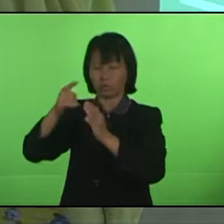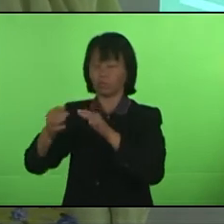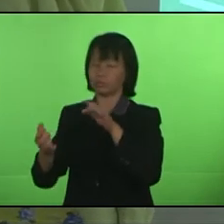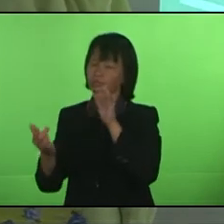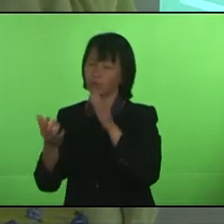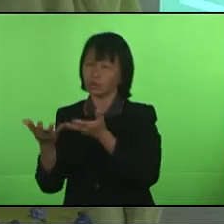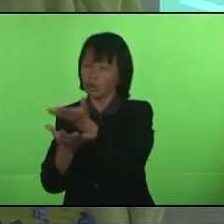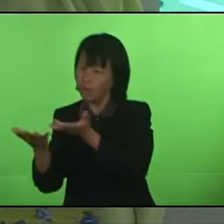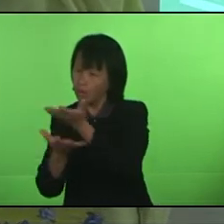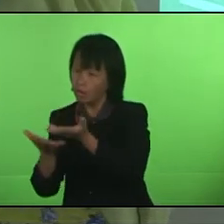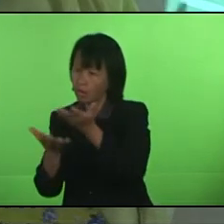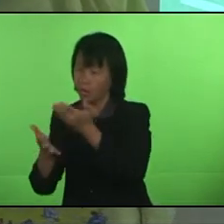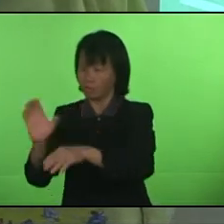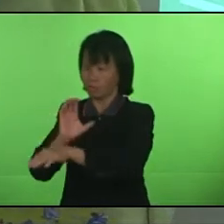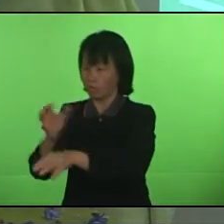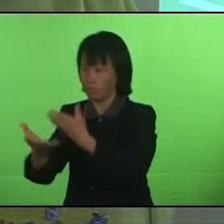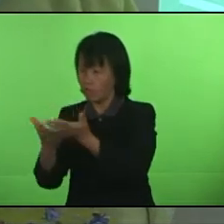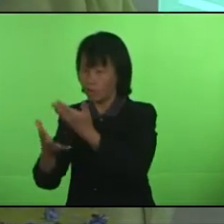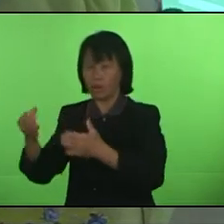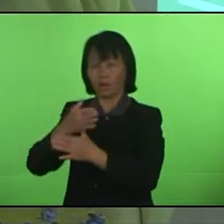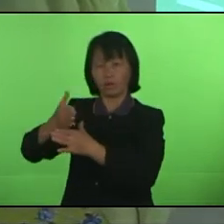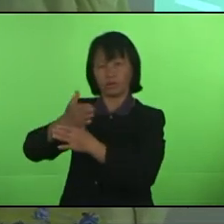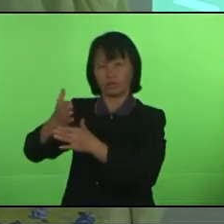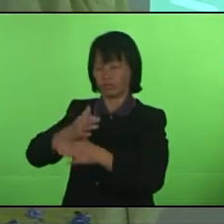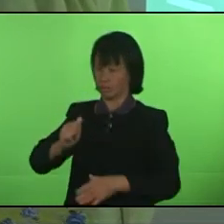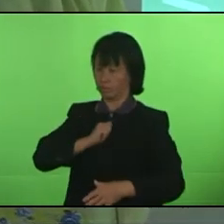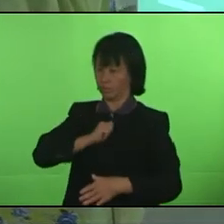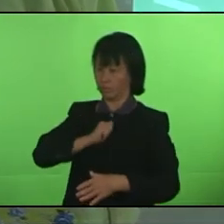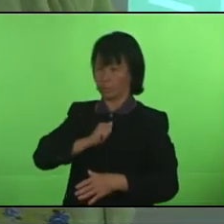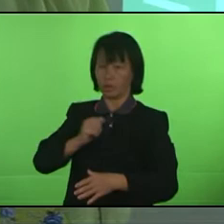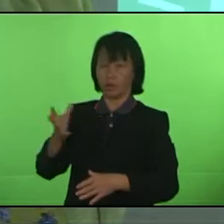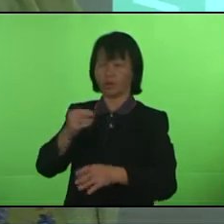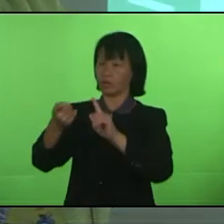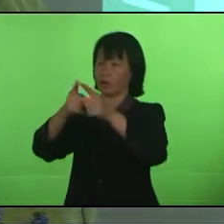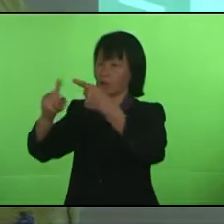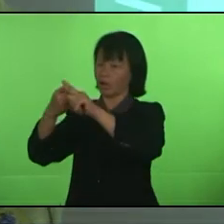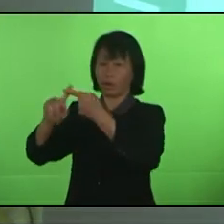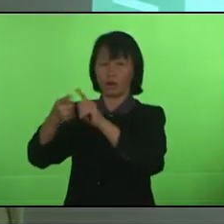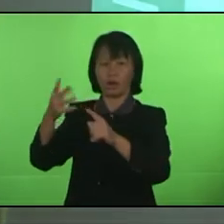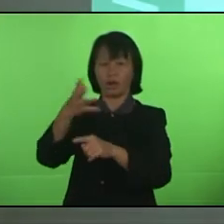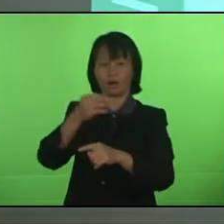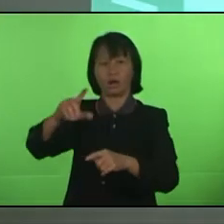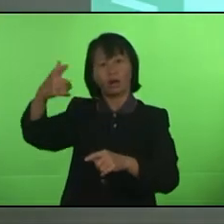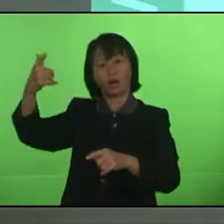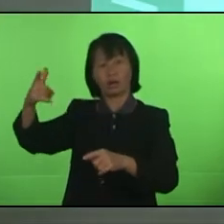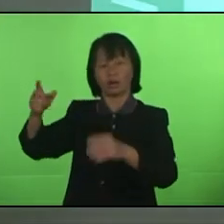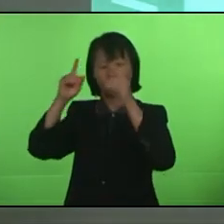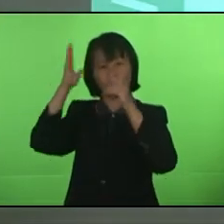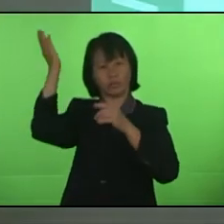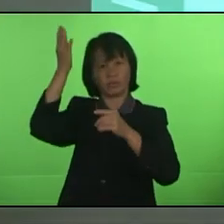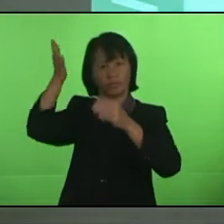interacting, collaborating, and sharing between yourself, your friends, your other